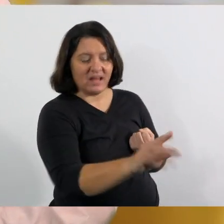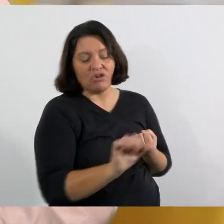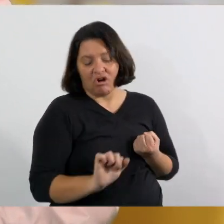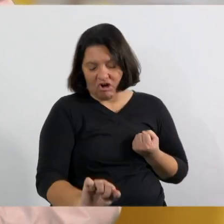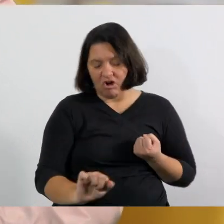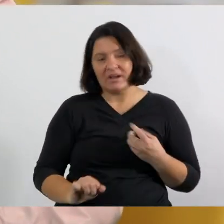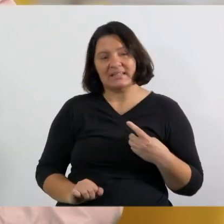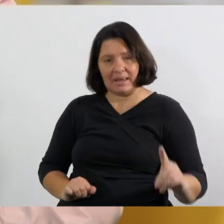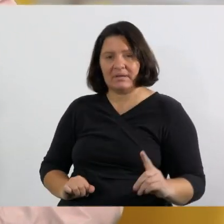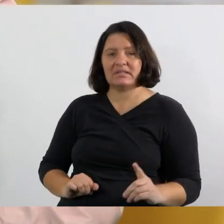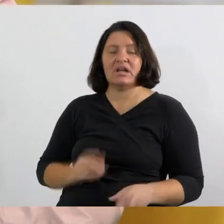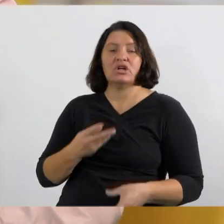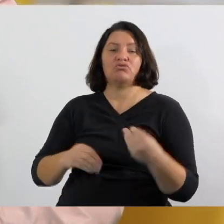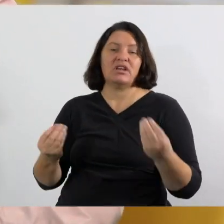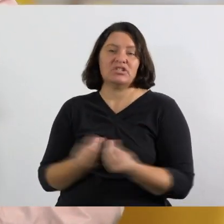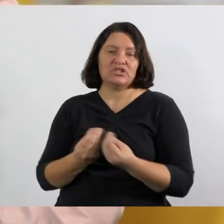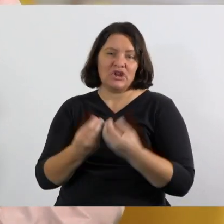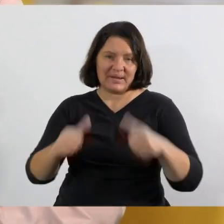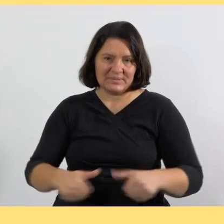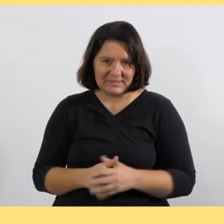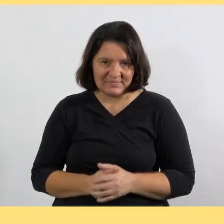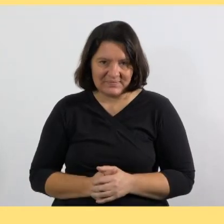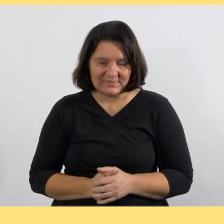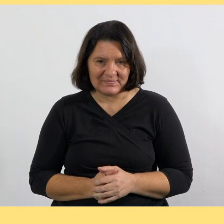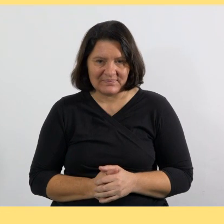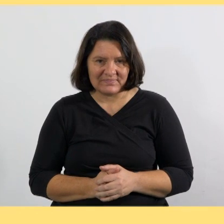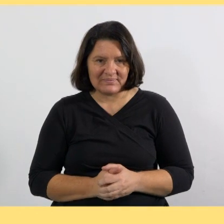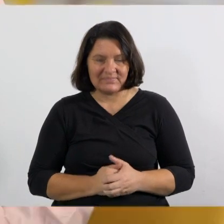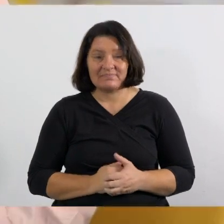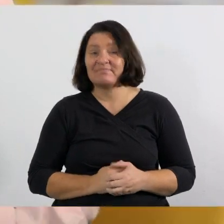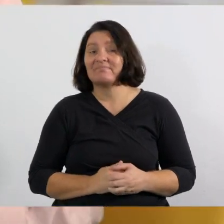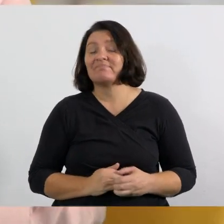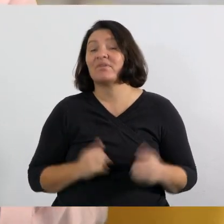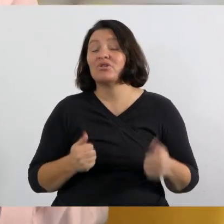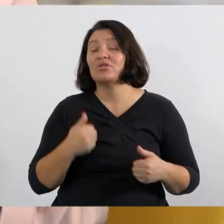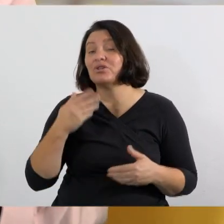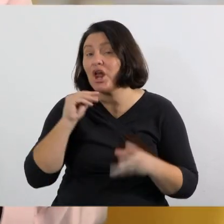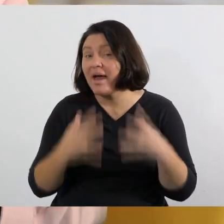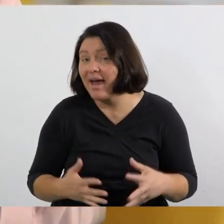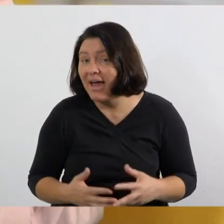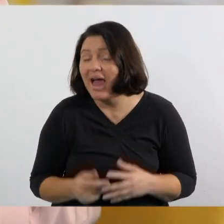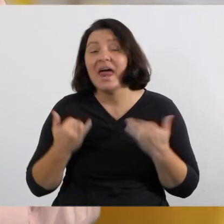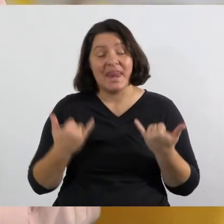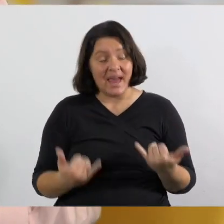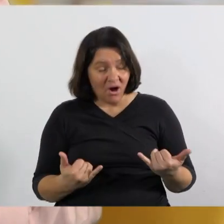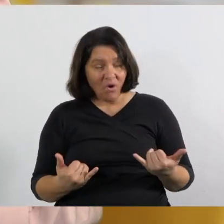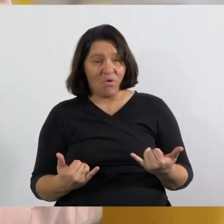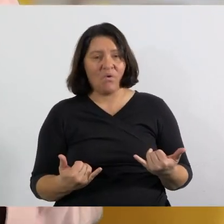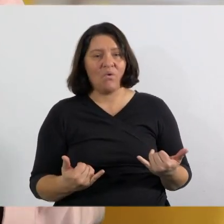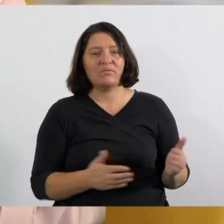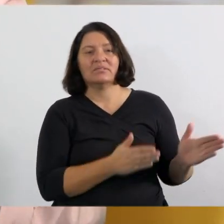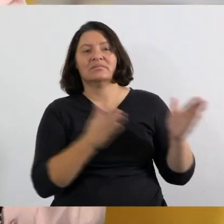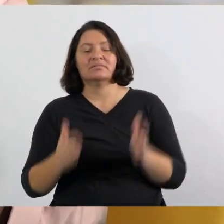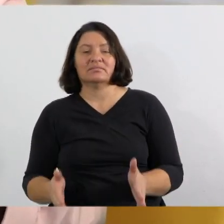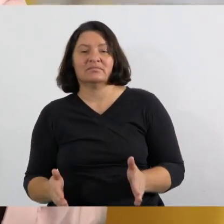trading stock account. My good learners, I'm going to move on now to what we call